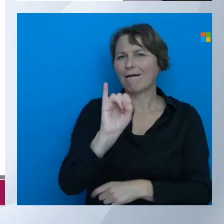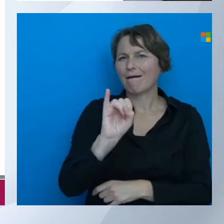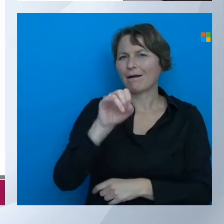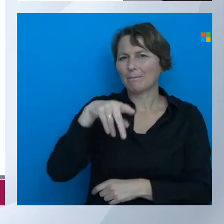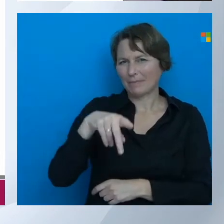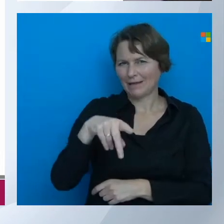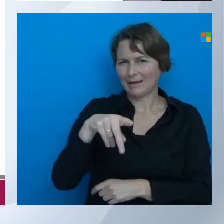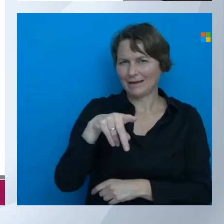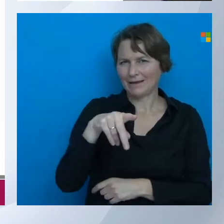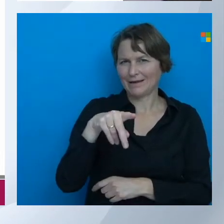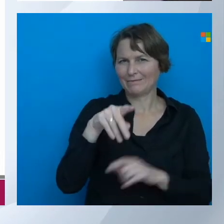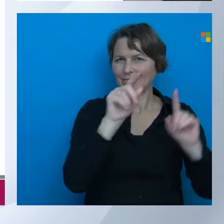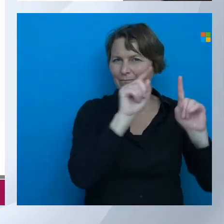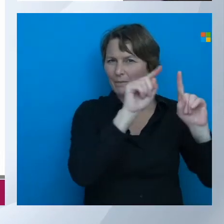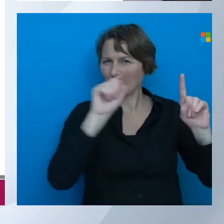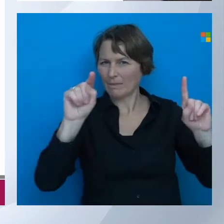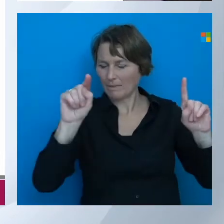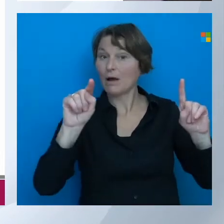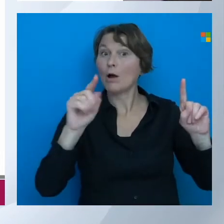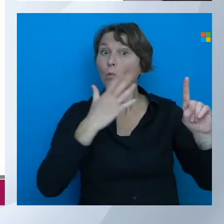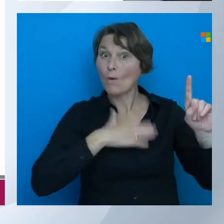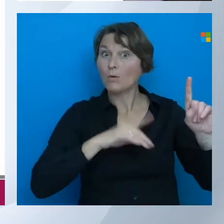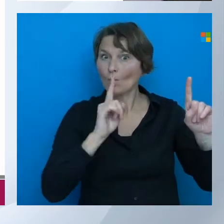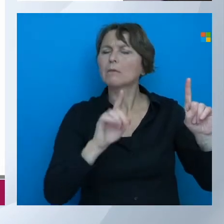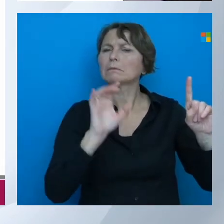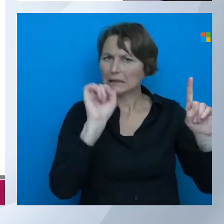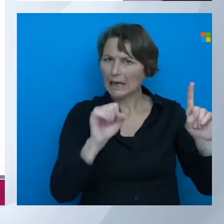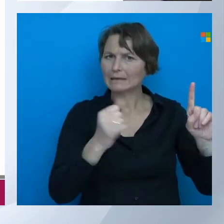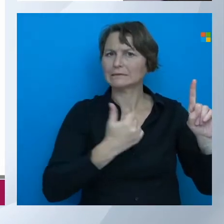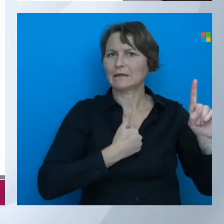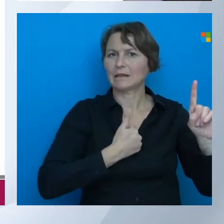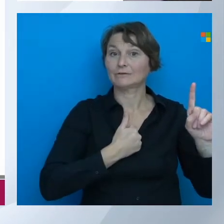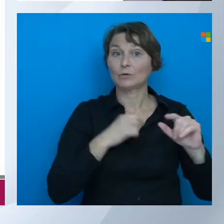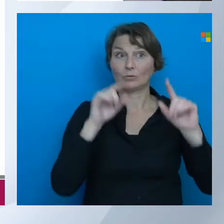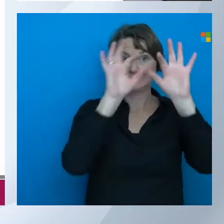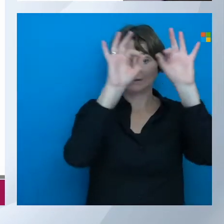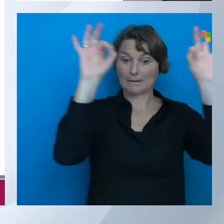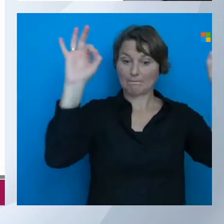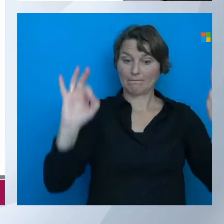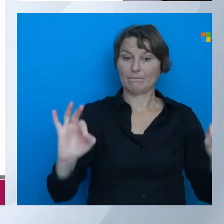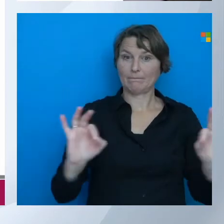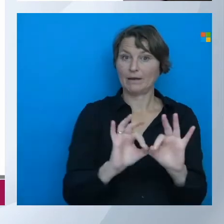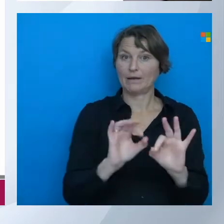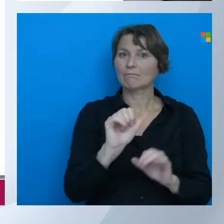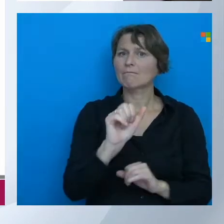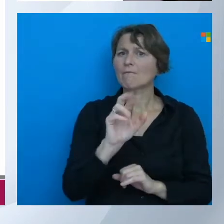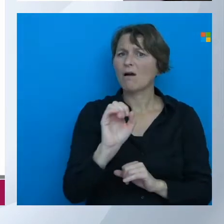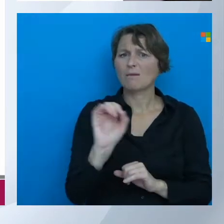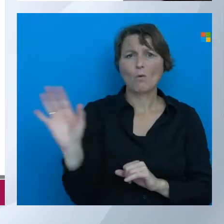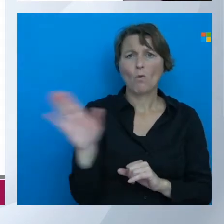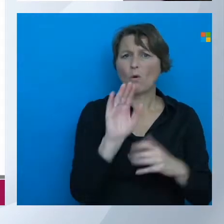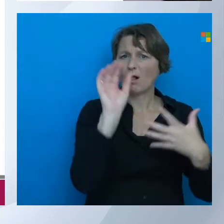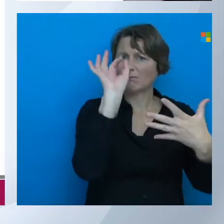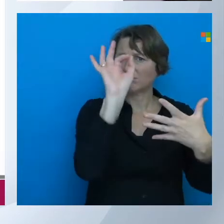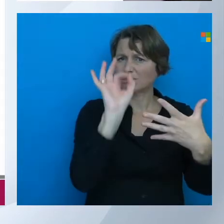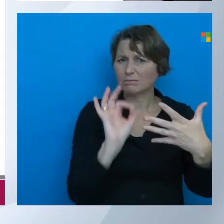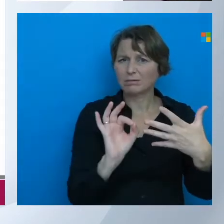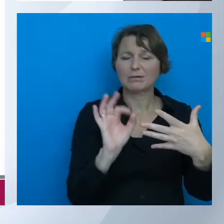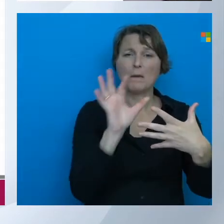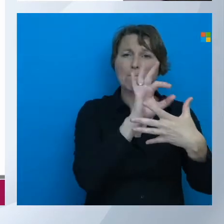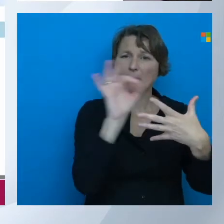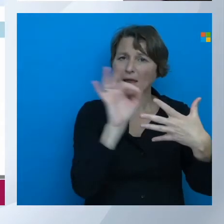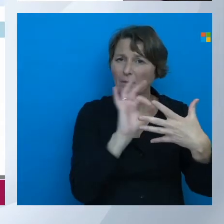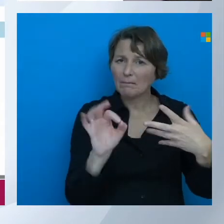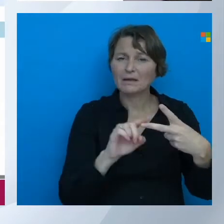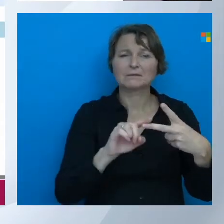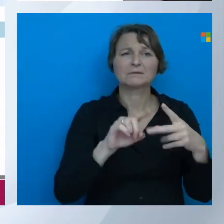So your ARM template already has all the sections filled out. Parameters, variables,